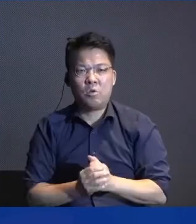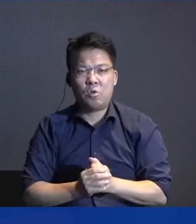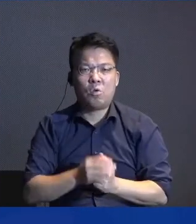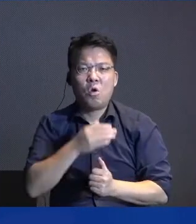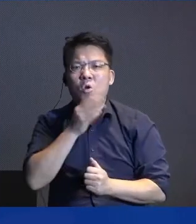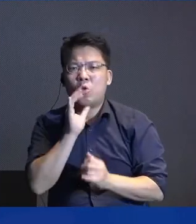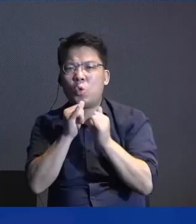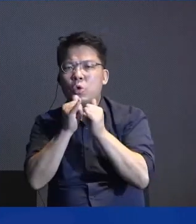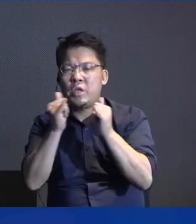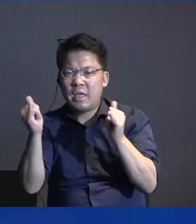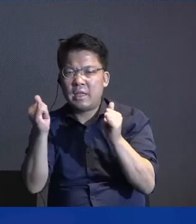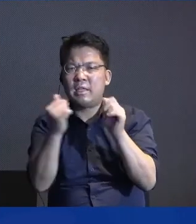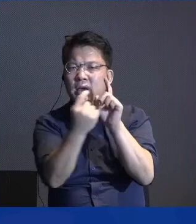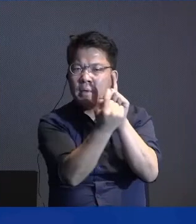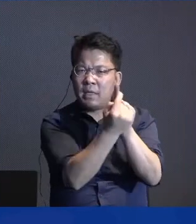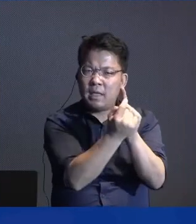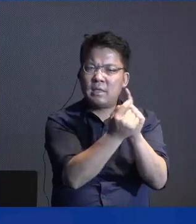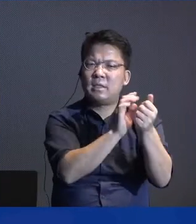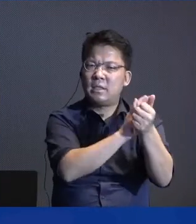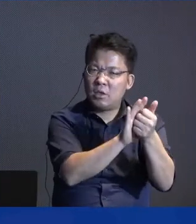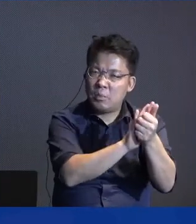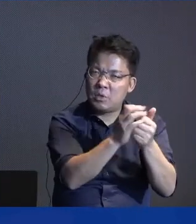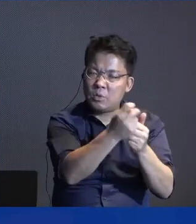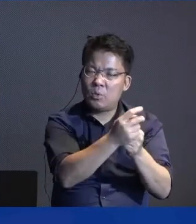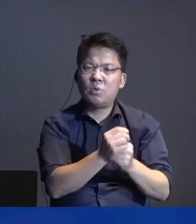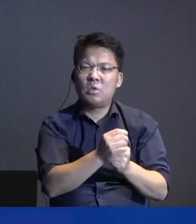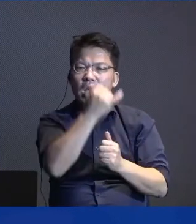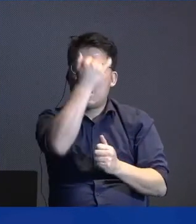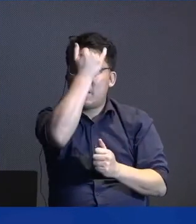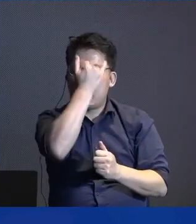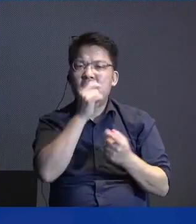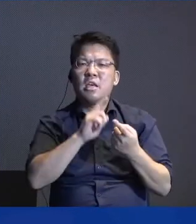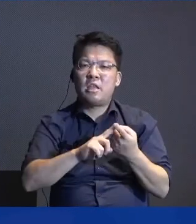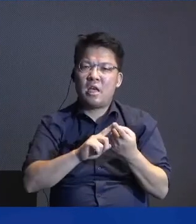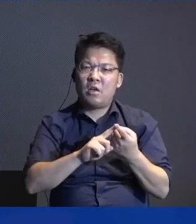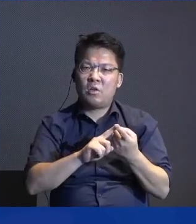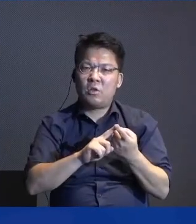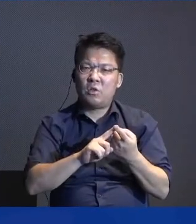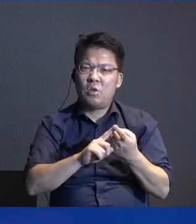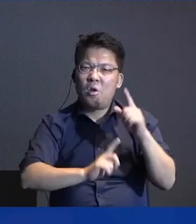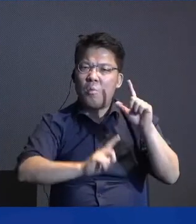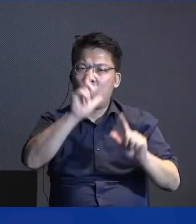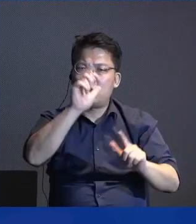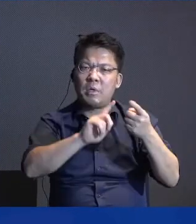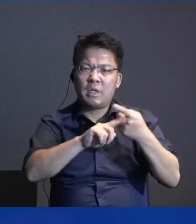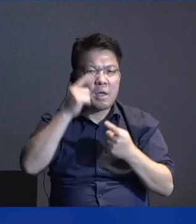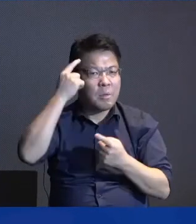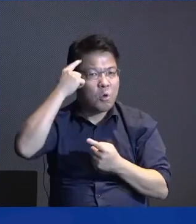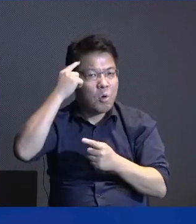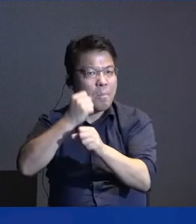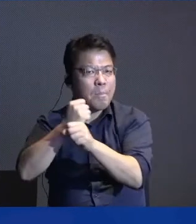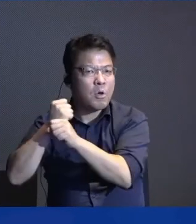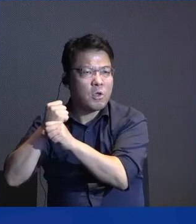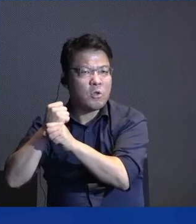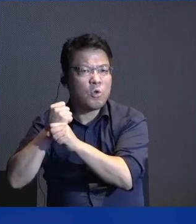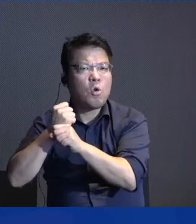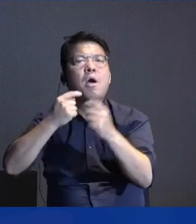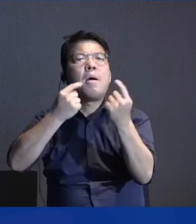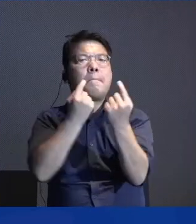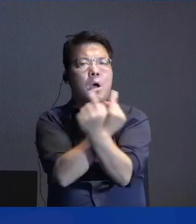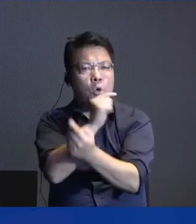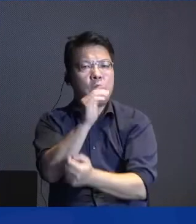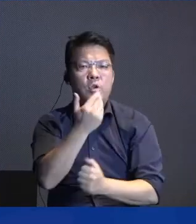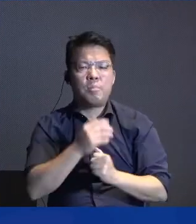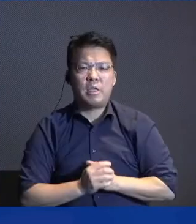some negative aspect, negative image of aging population. But these are again regarding